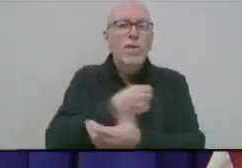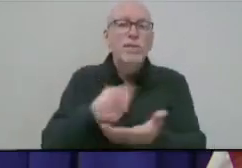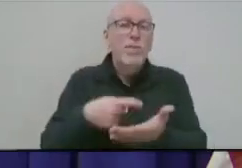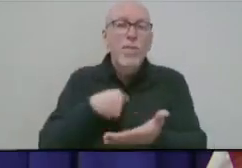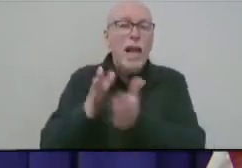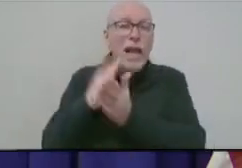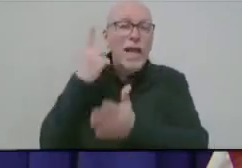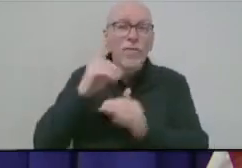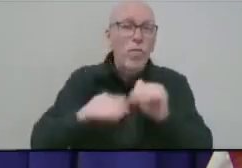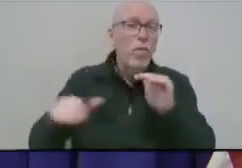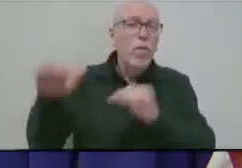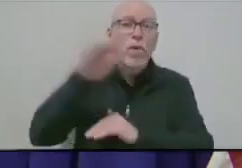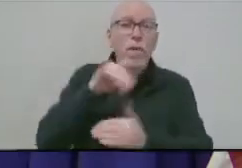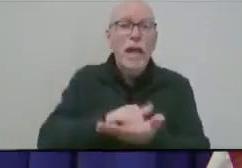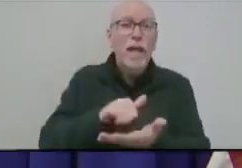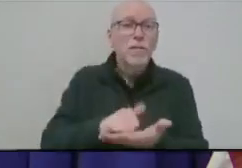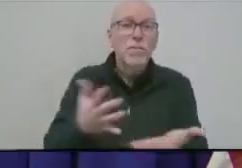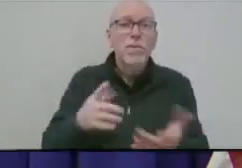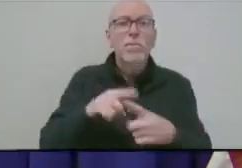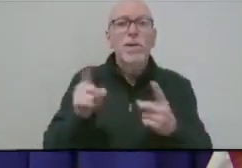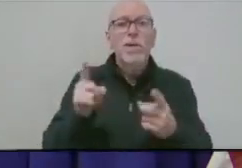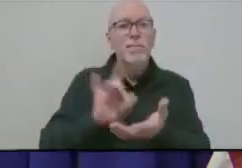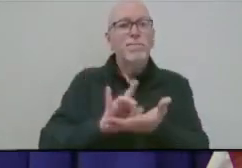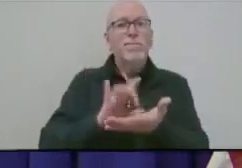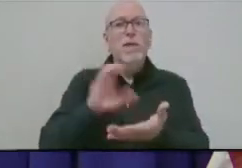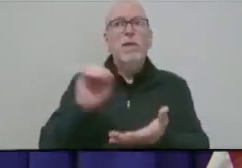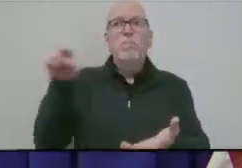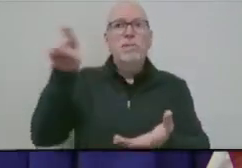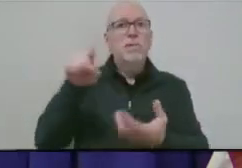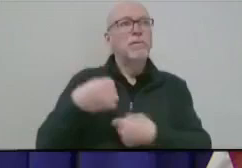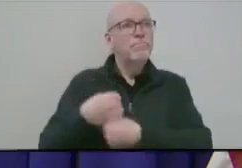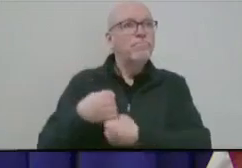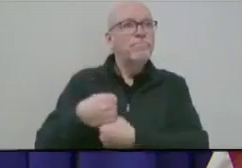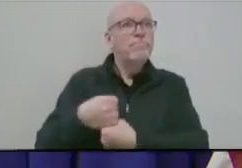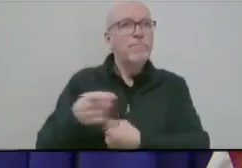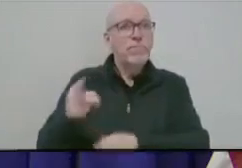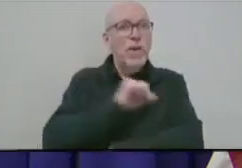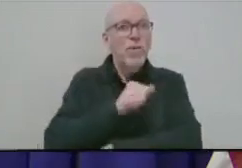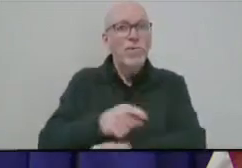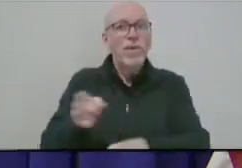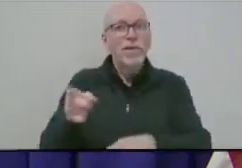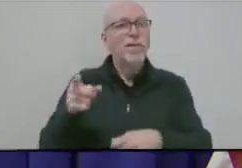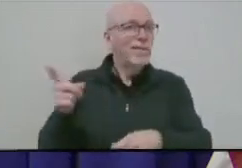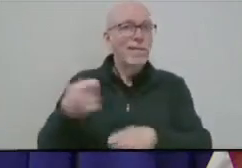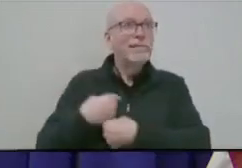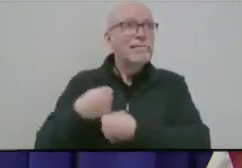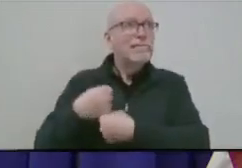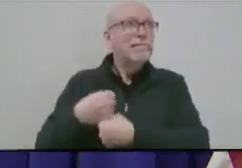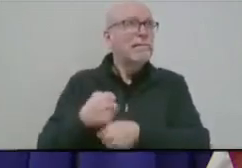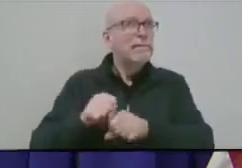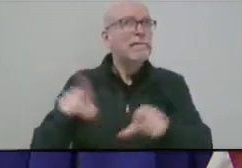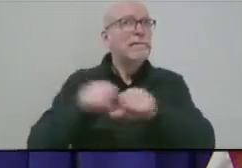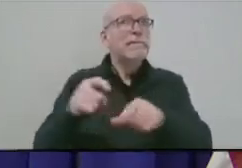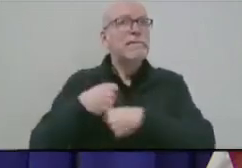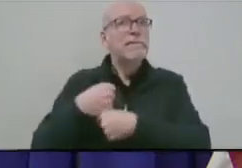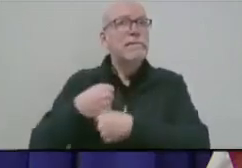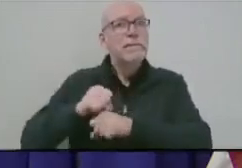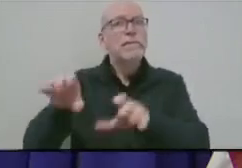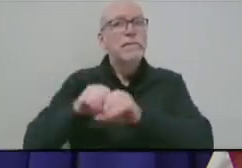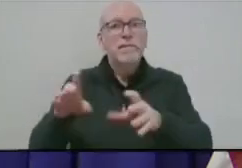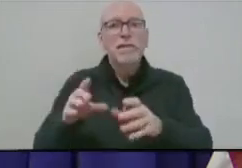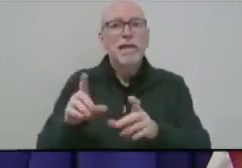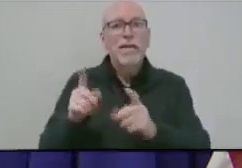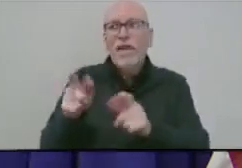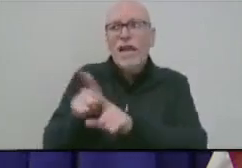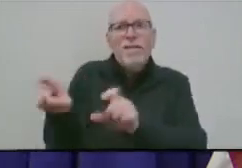because the pharmaceutical companies that have been authorized are churning this and kicking this out just as fast as they can as well. And